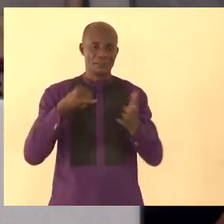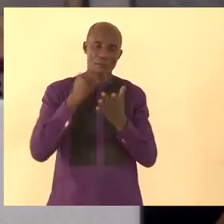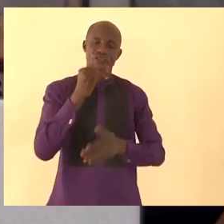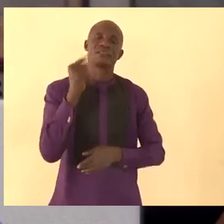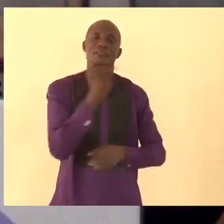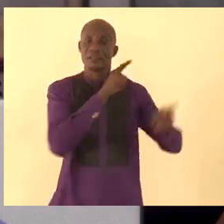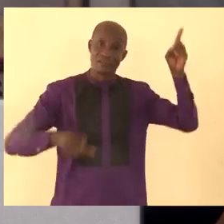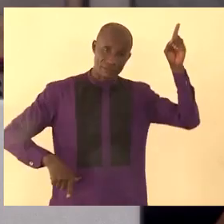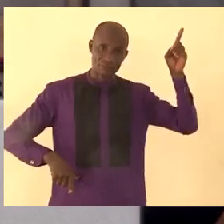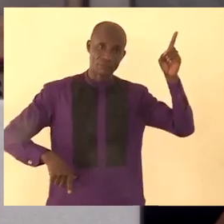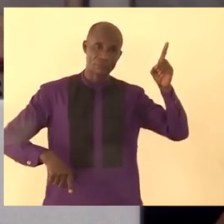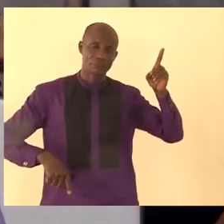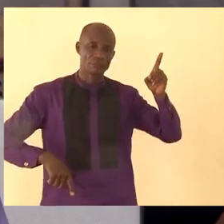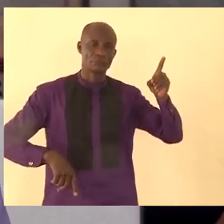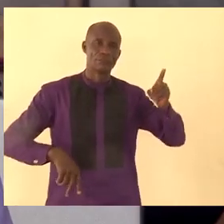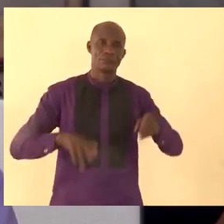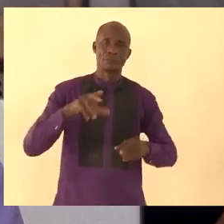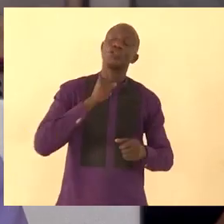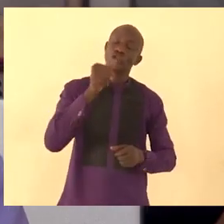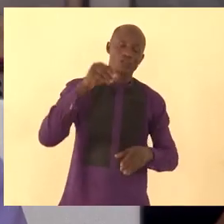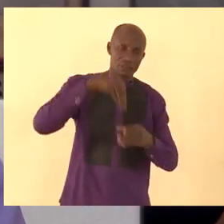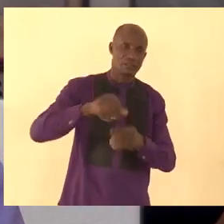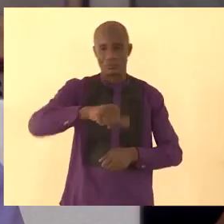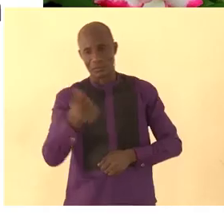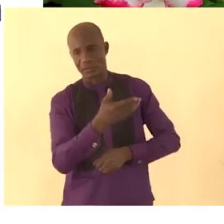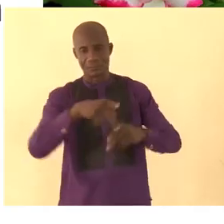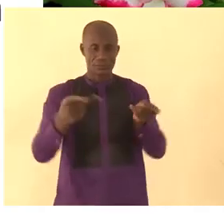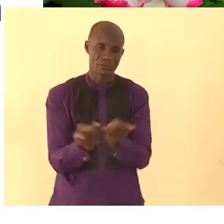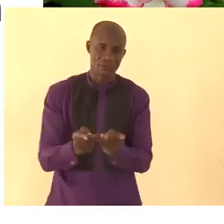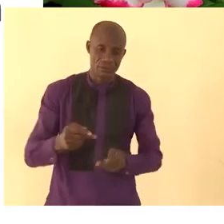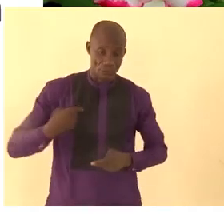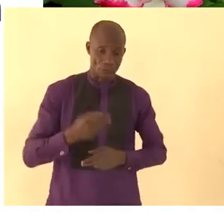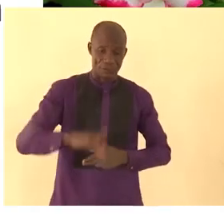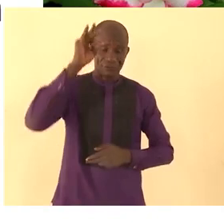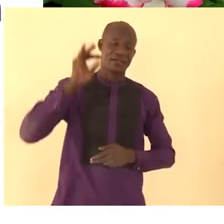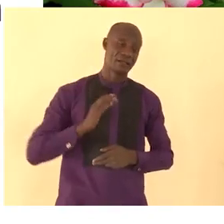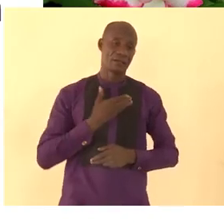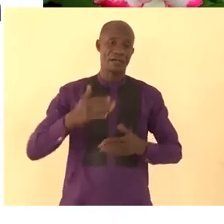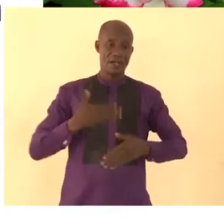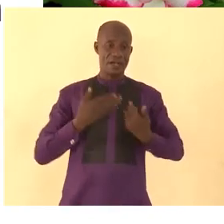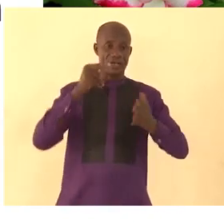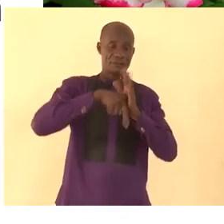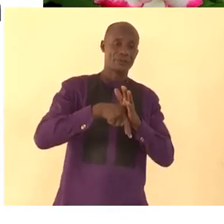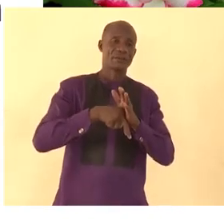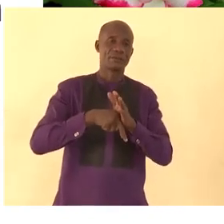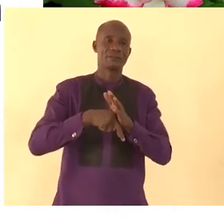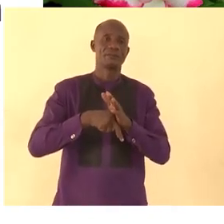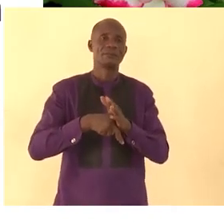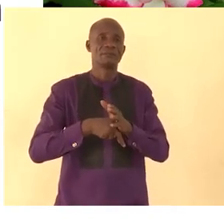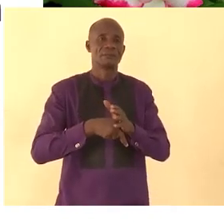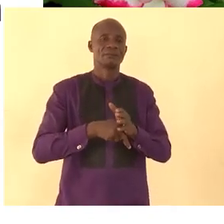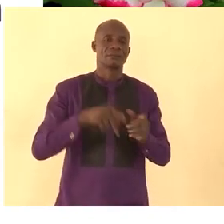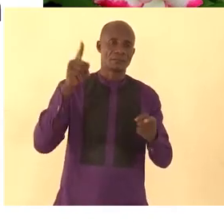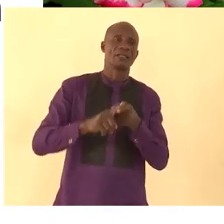It is in the Lord and nowhere else that we have this rejoicing. We find our happiness only by living a life consistent with the values